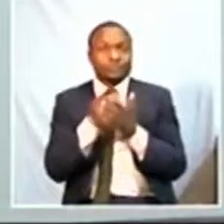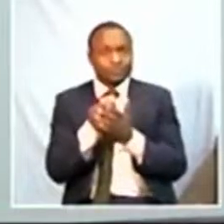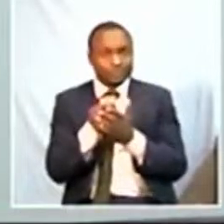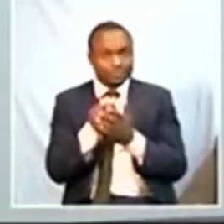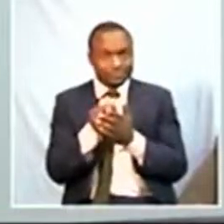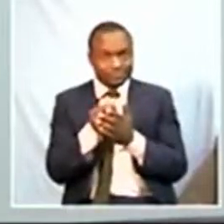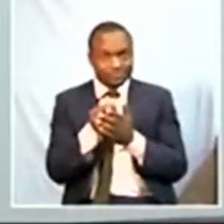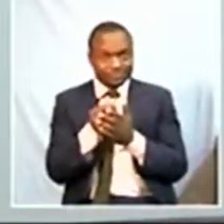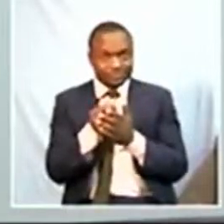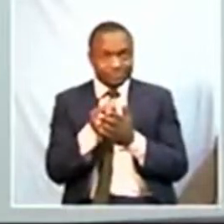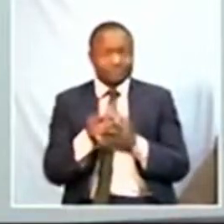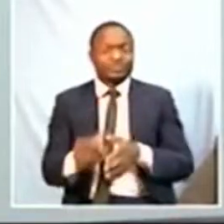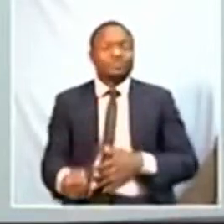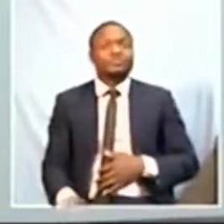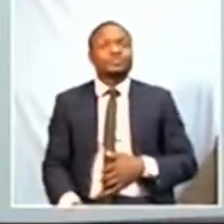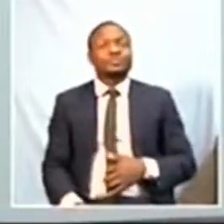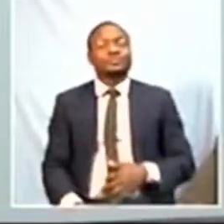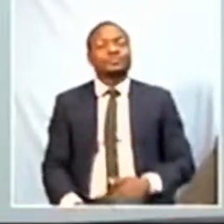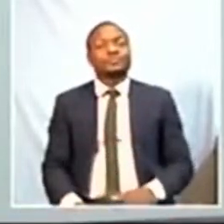So,